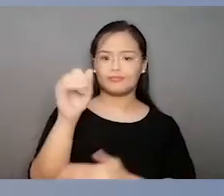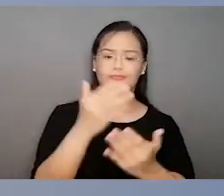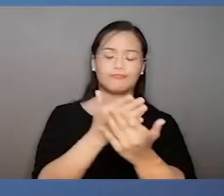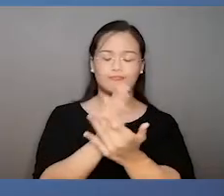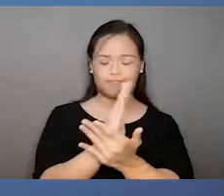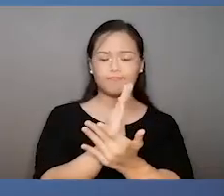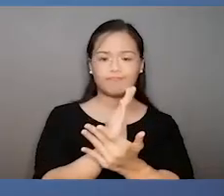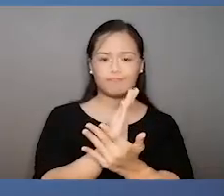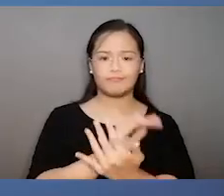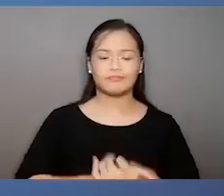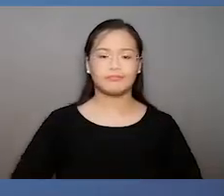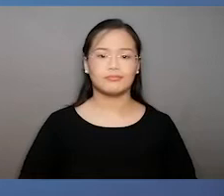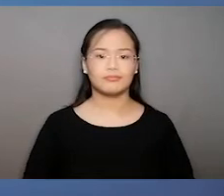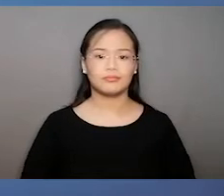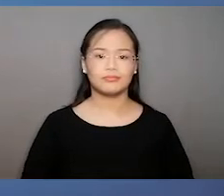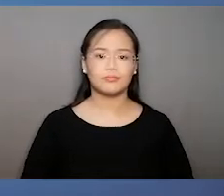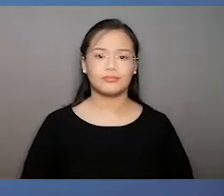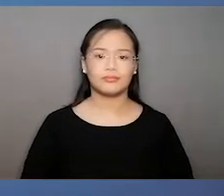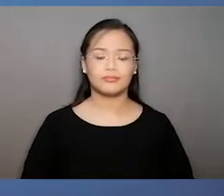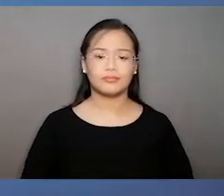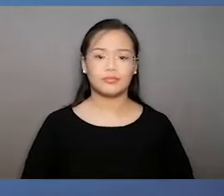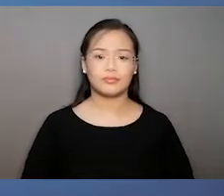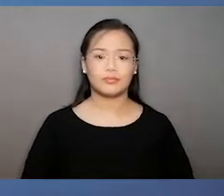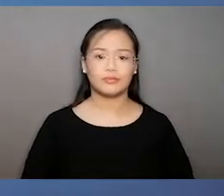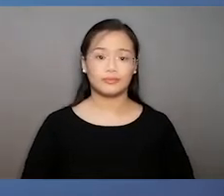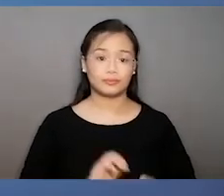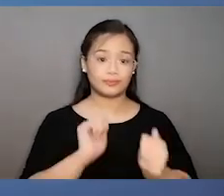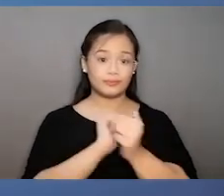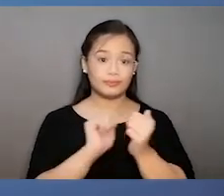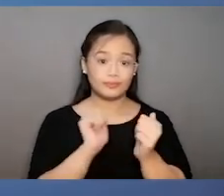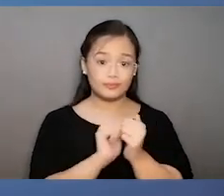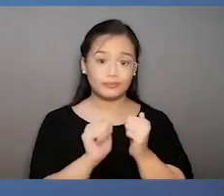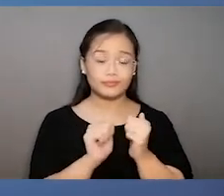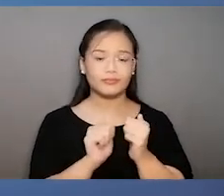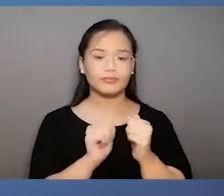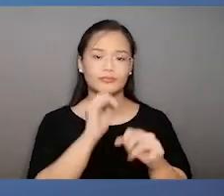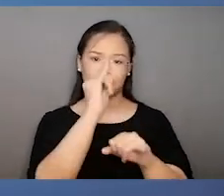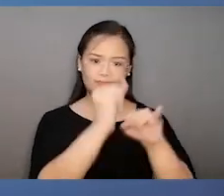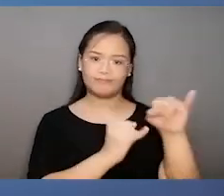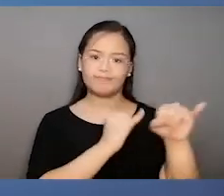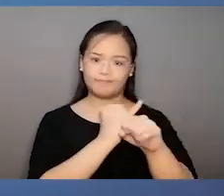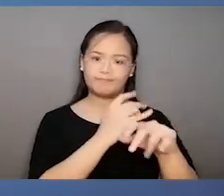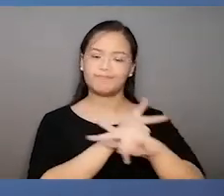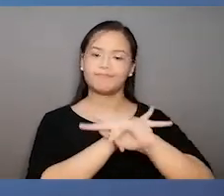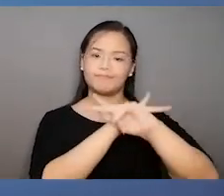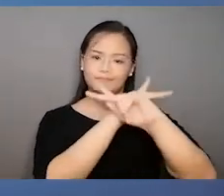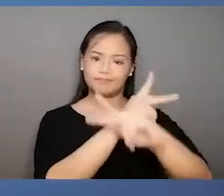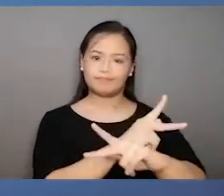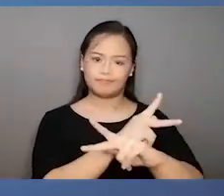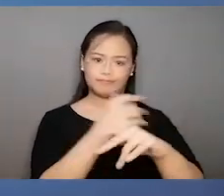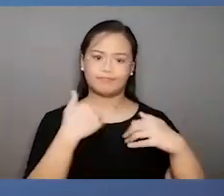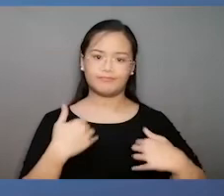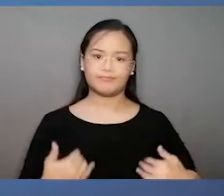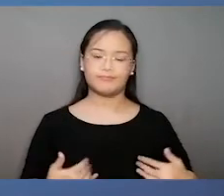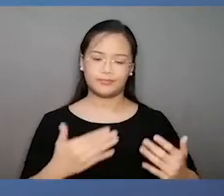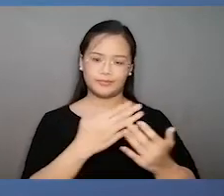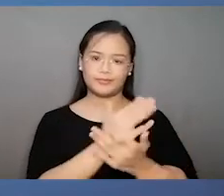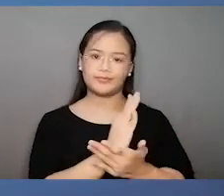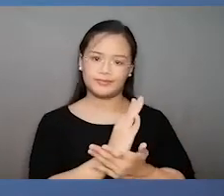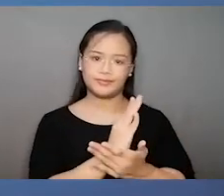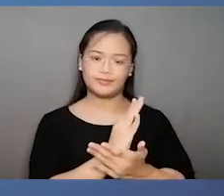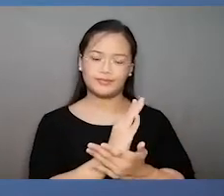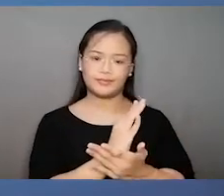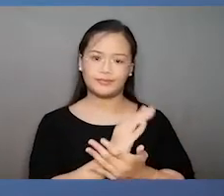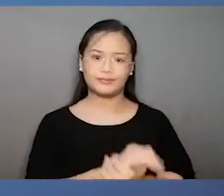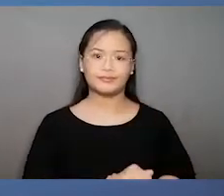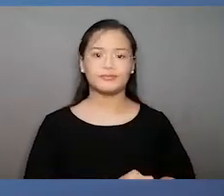cover. So this is, in essence, the international protection of human rights. We